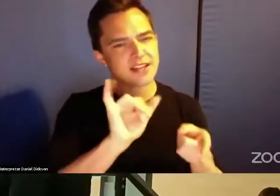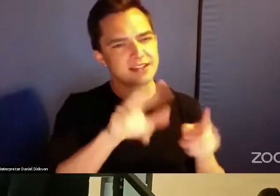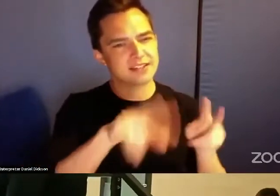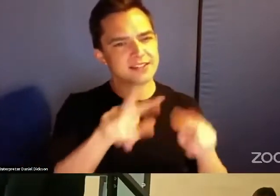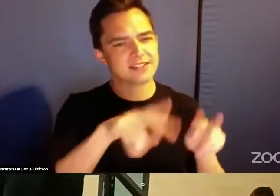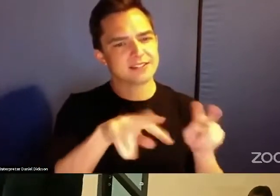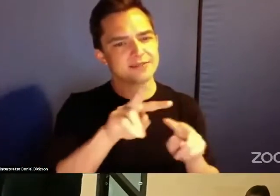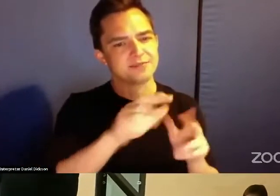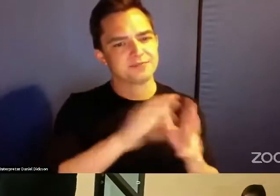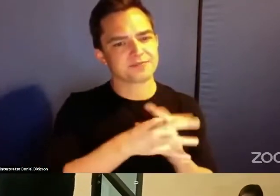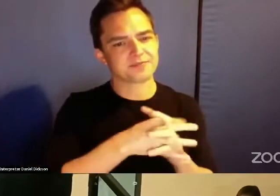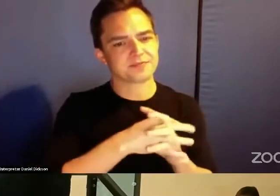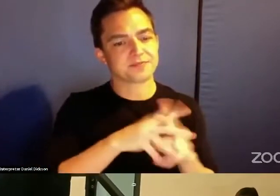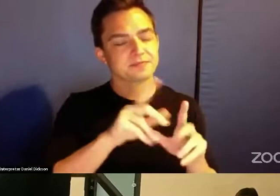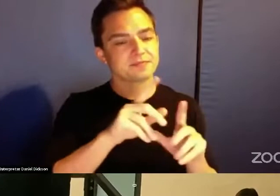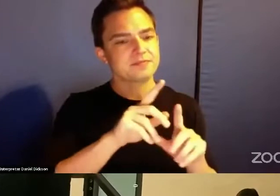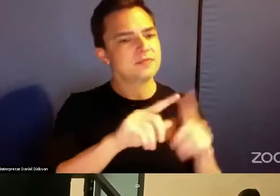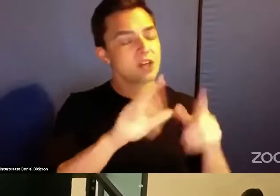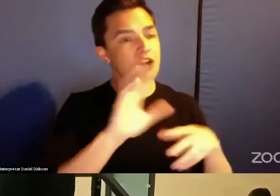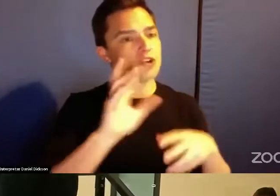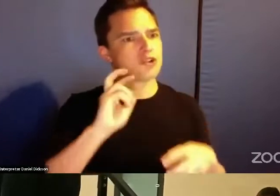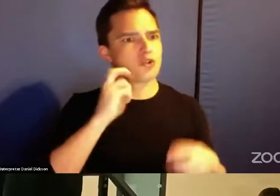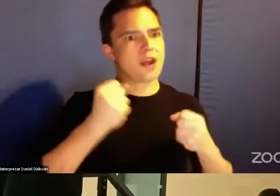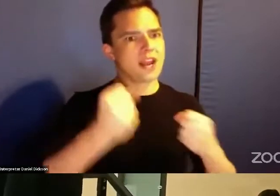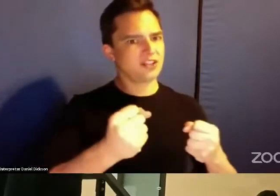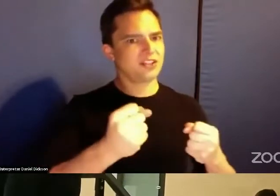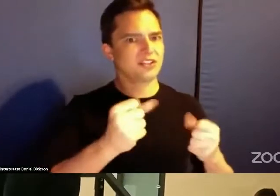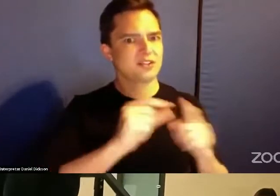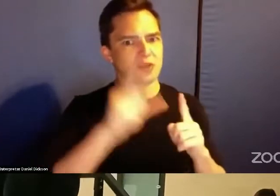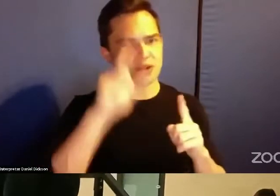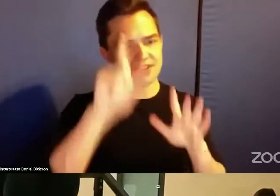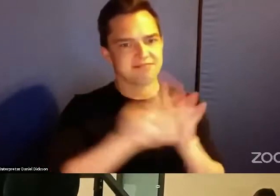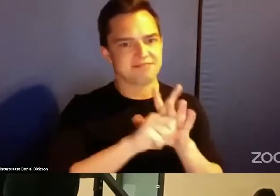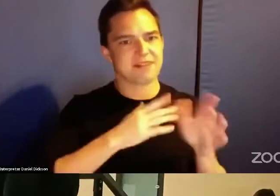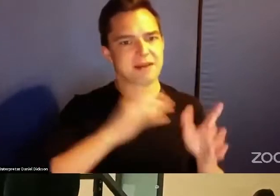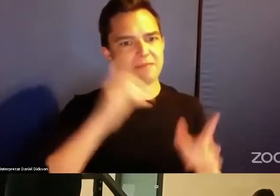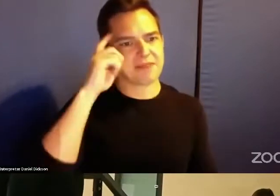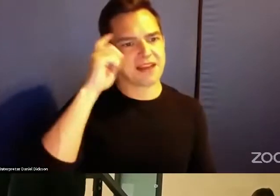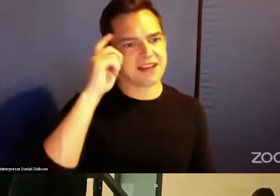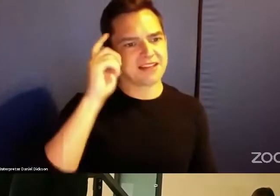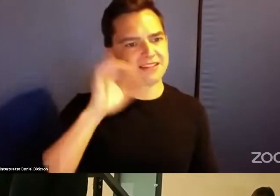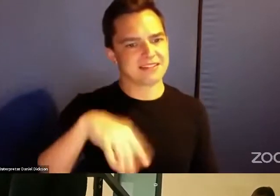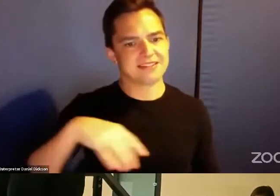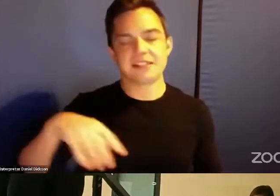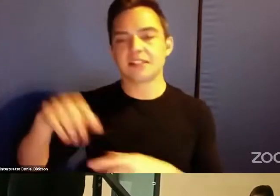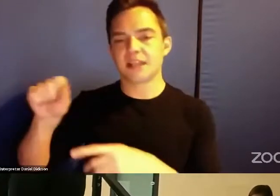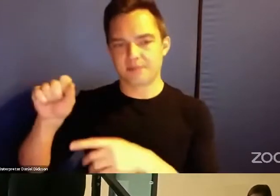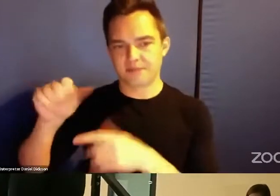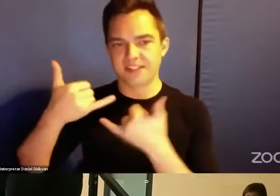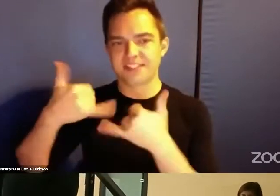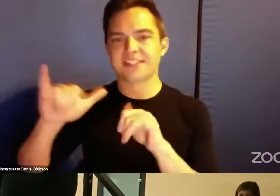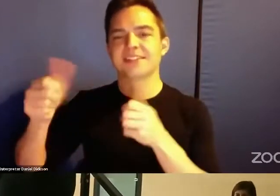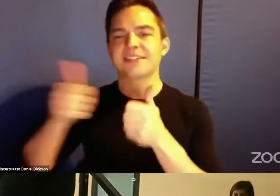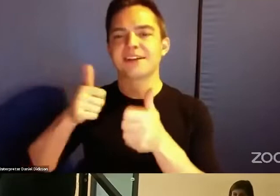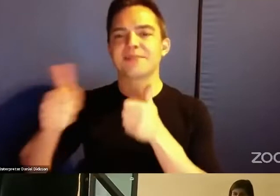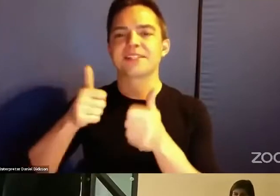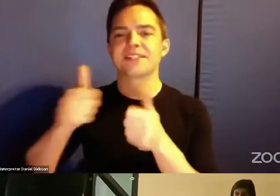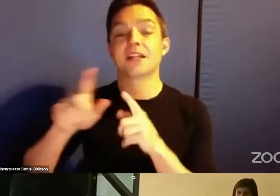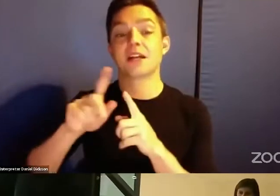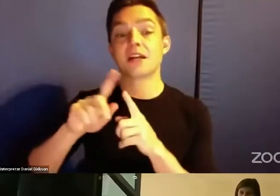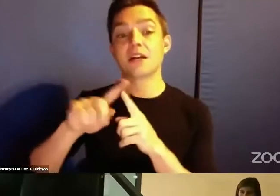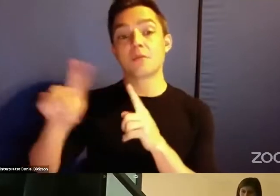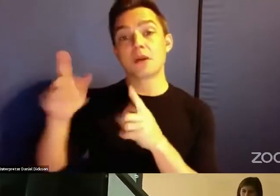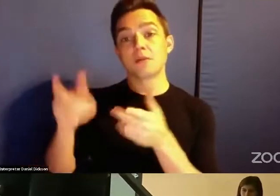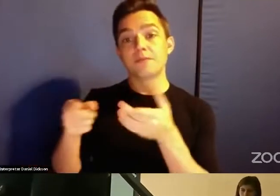courageous is a word that comes to mind for me, Roland. Yeah, I think it's still a competition. He might be a bit nervous